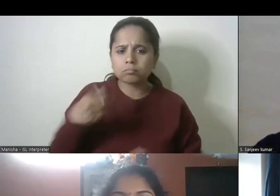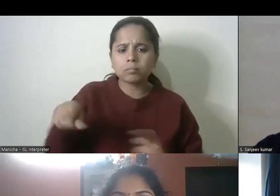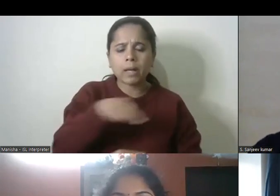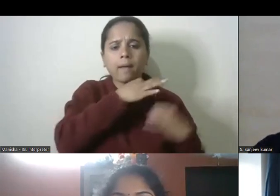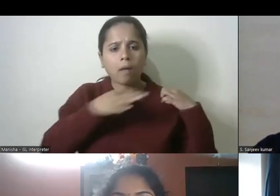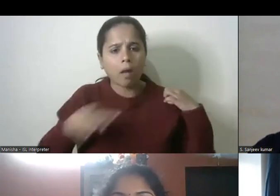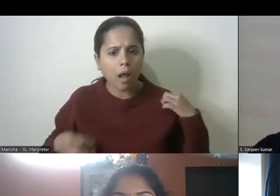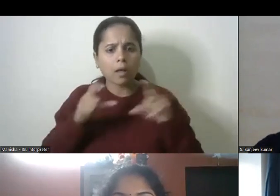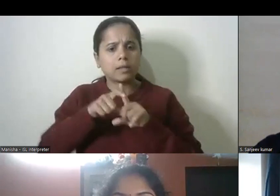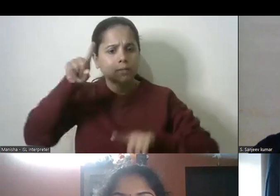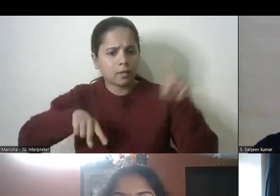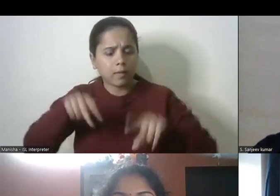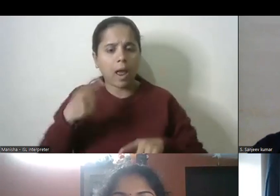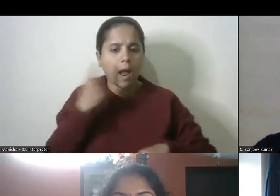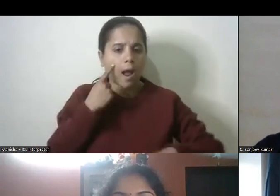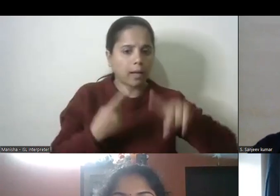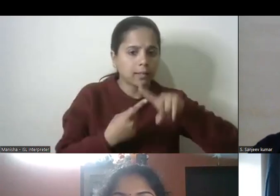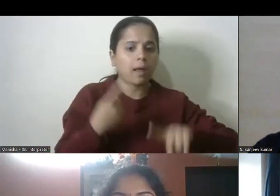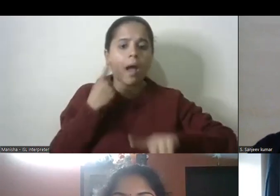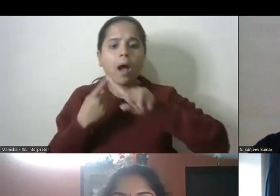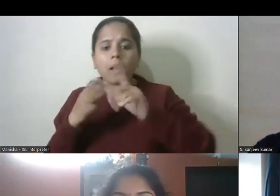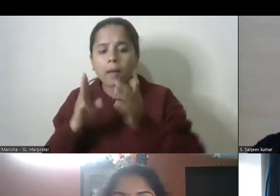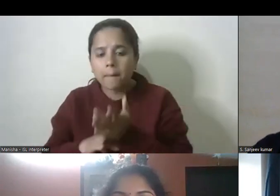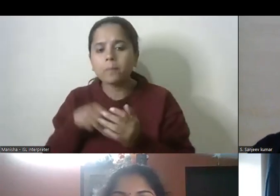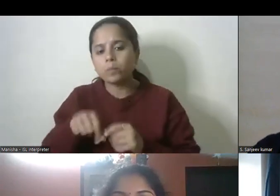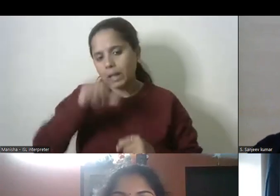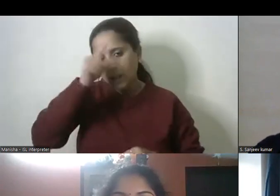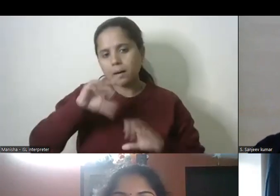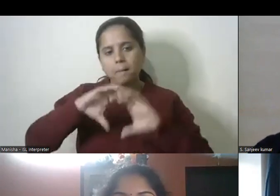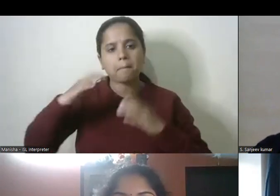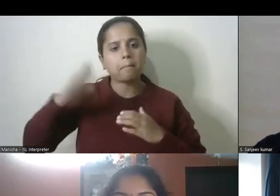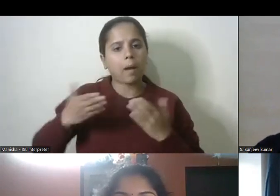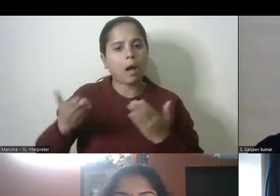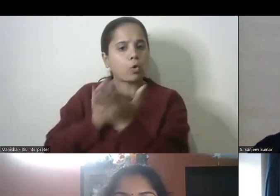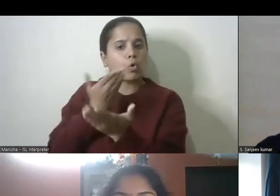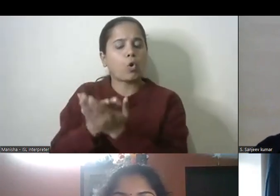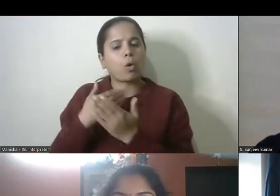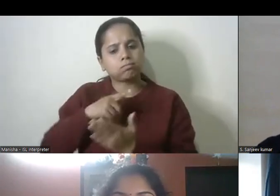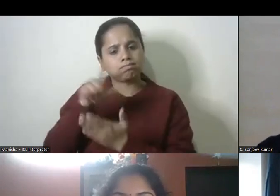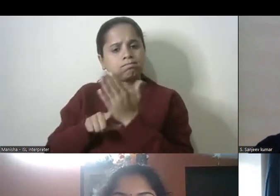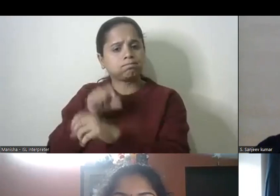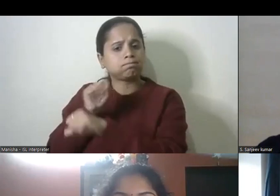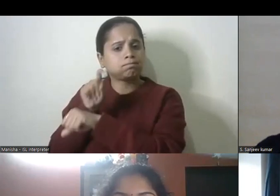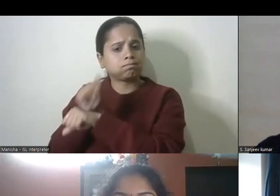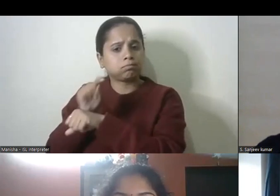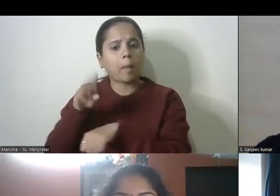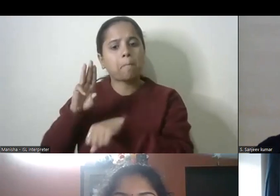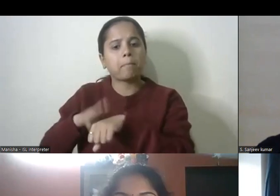in IITs and IIMs in Indian Parliament through our open letters that we send to the